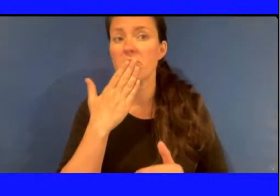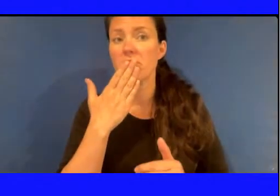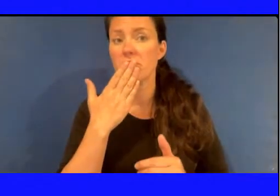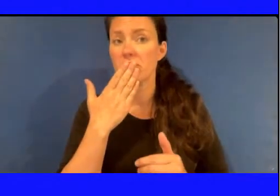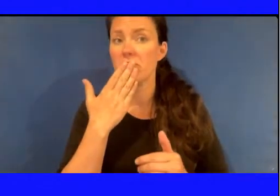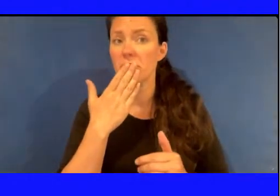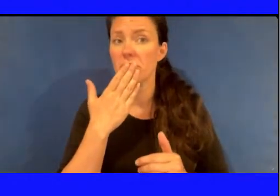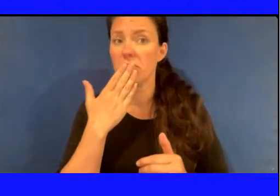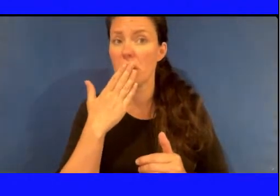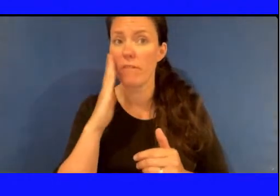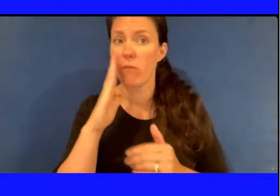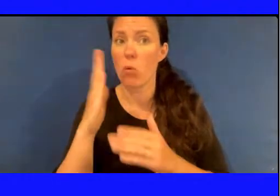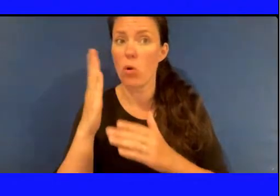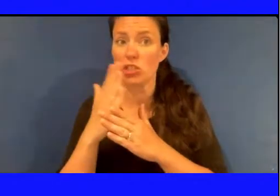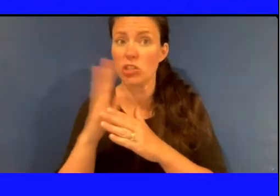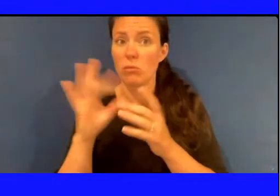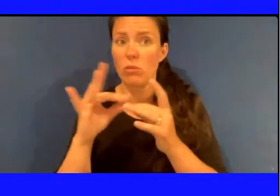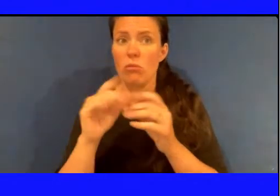And